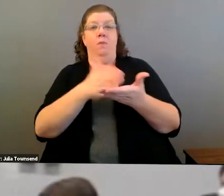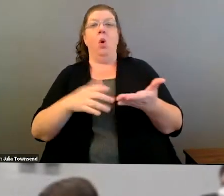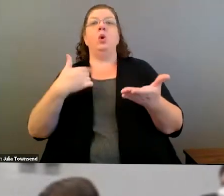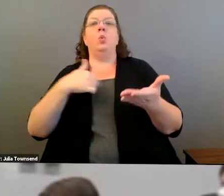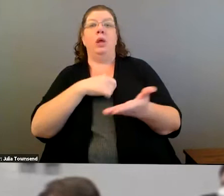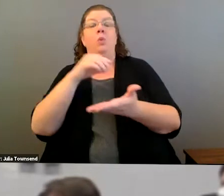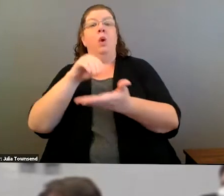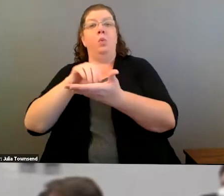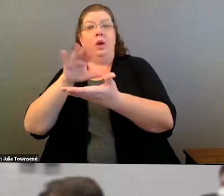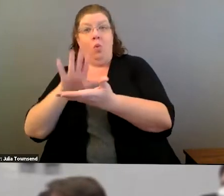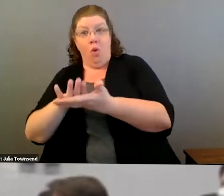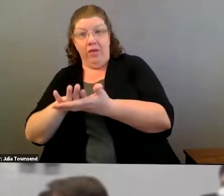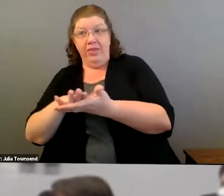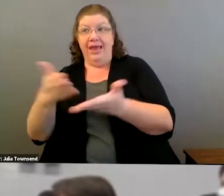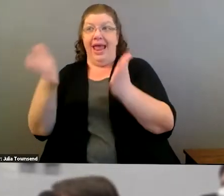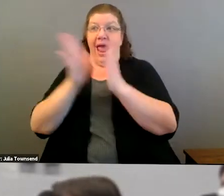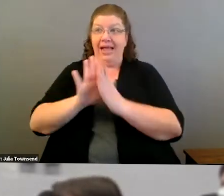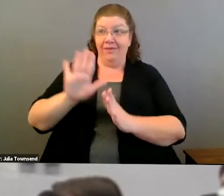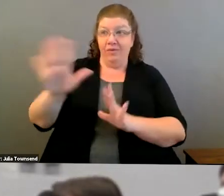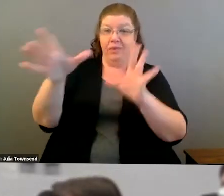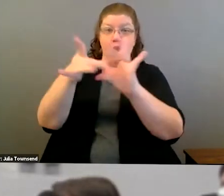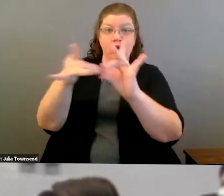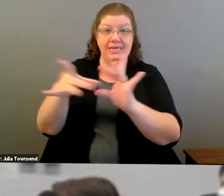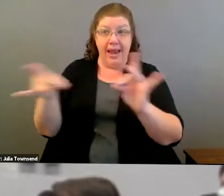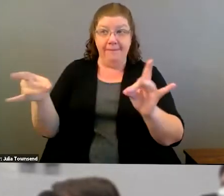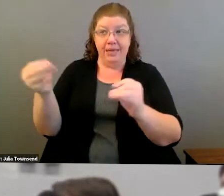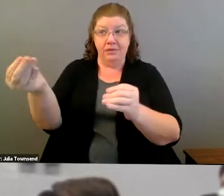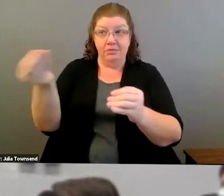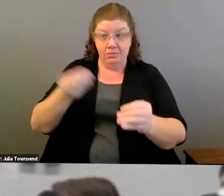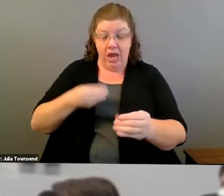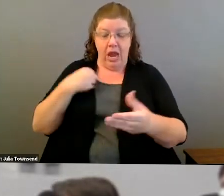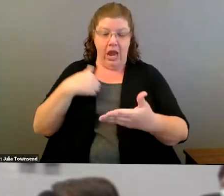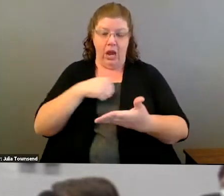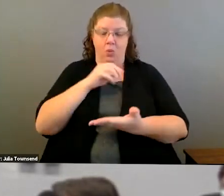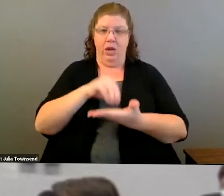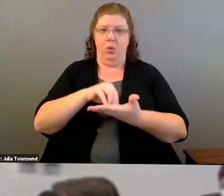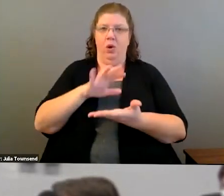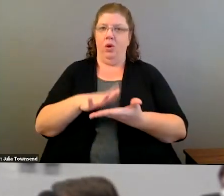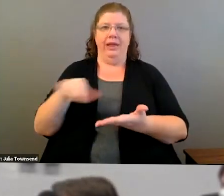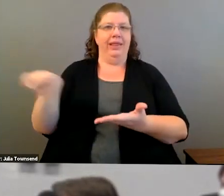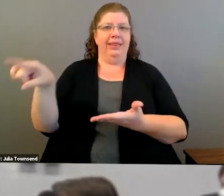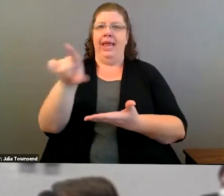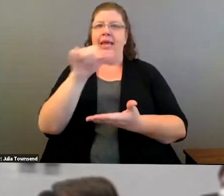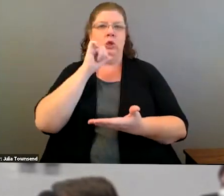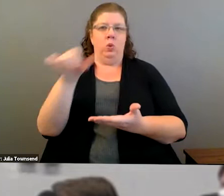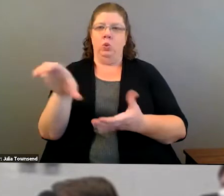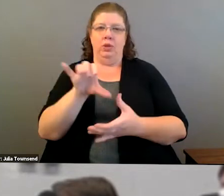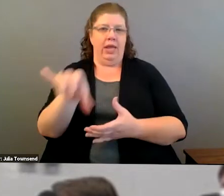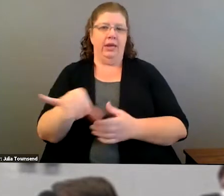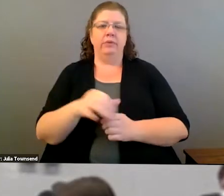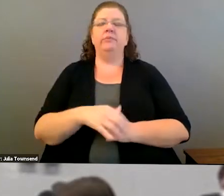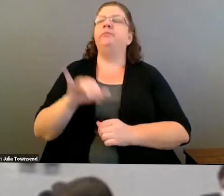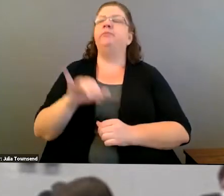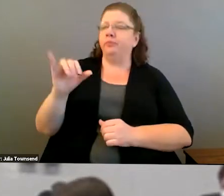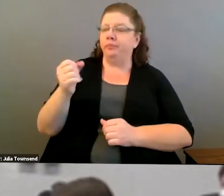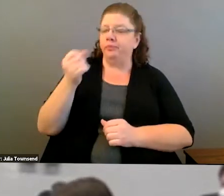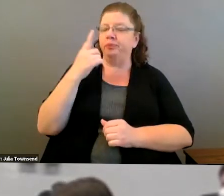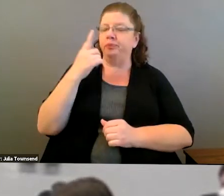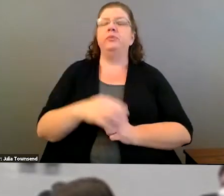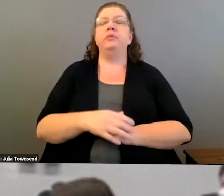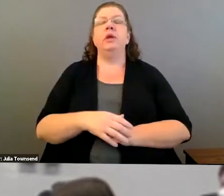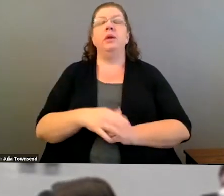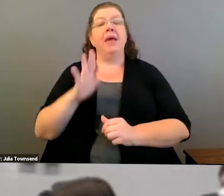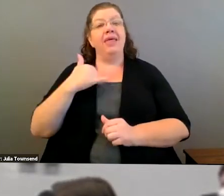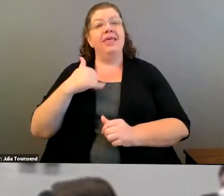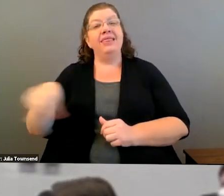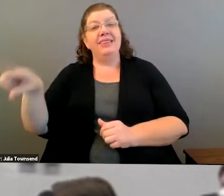ask them for their statements, and we will record it in our books. Okay. They don't do that. They don't do that. But they also have their